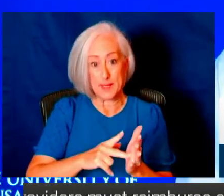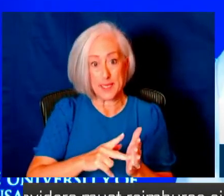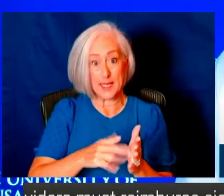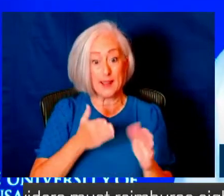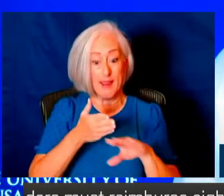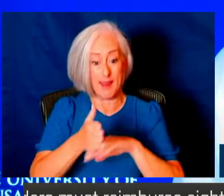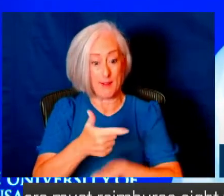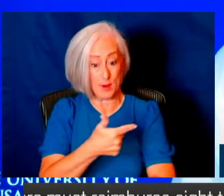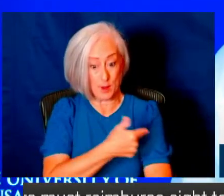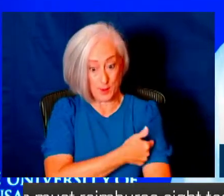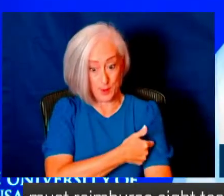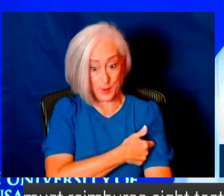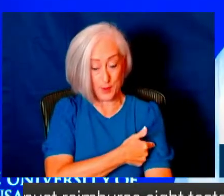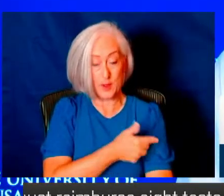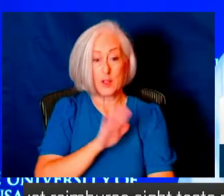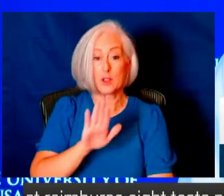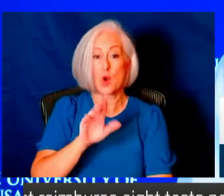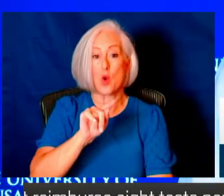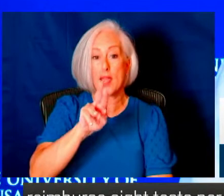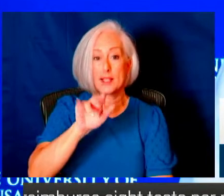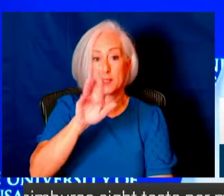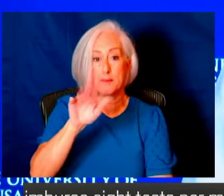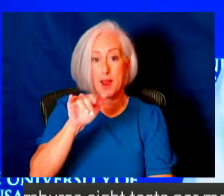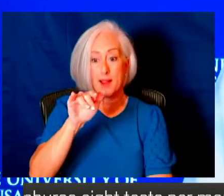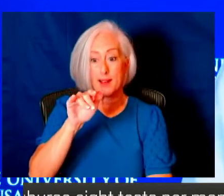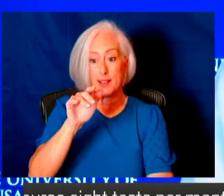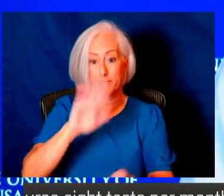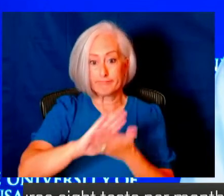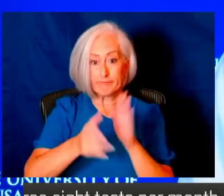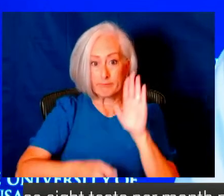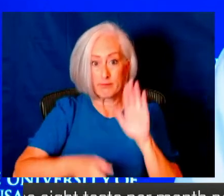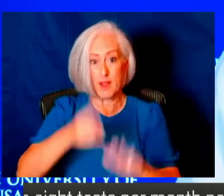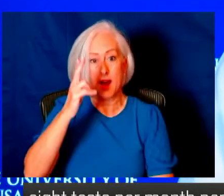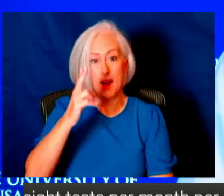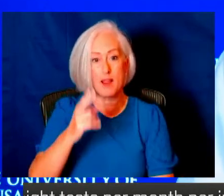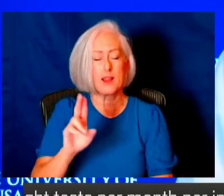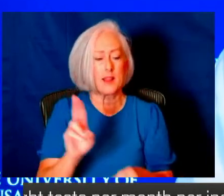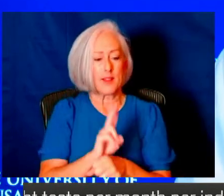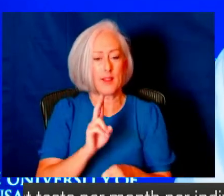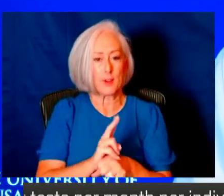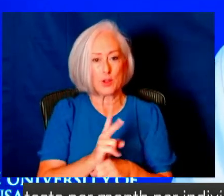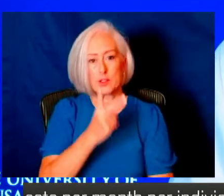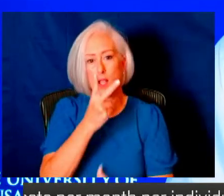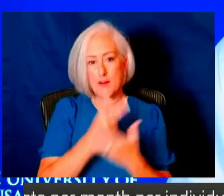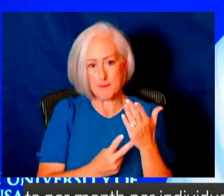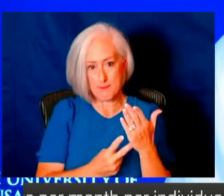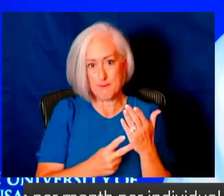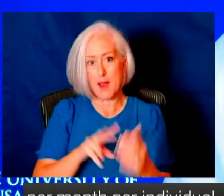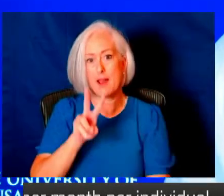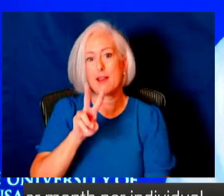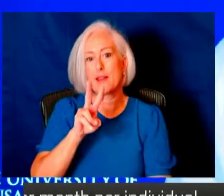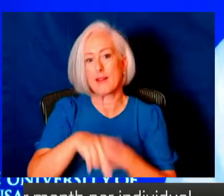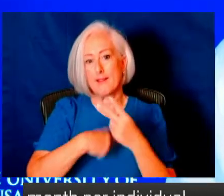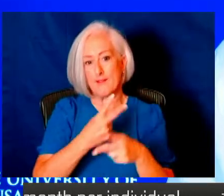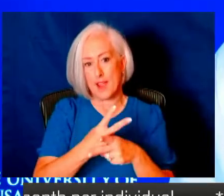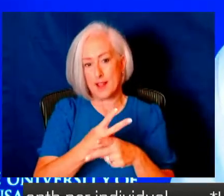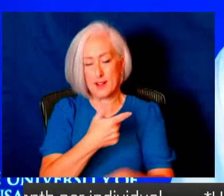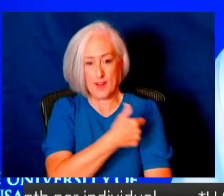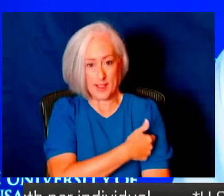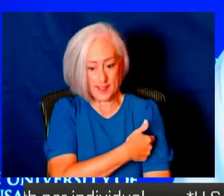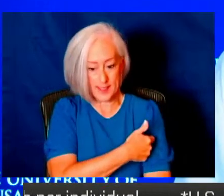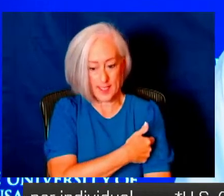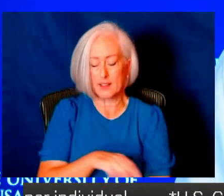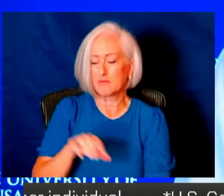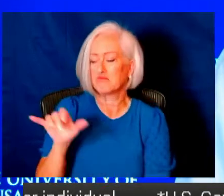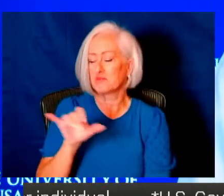at the bivalent vaccine, but they've also looked at just using Omicron. So there are those studies out there. As far as the safety, I think most people